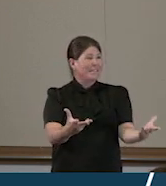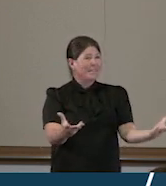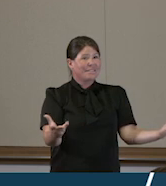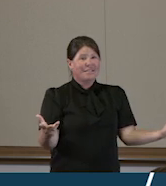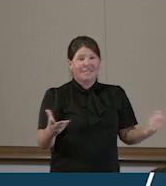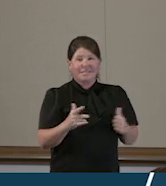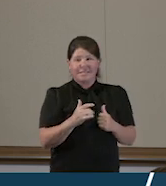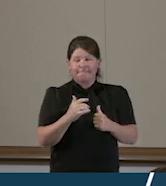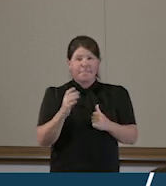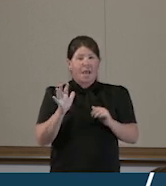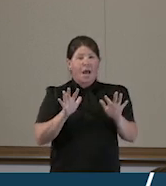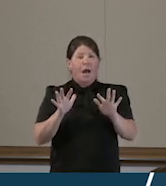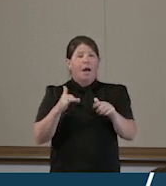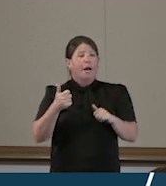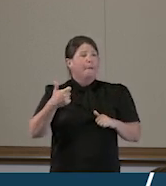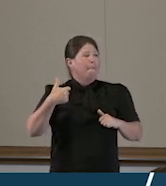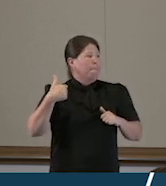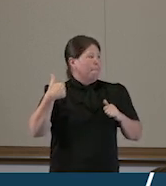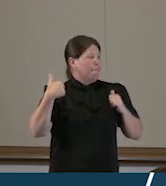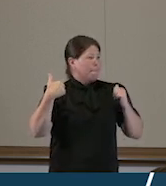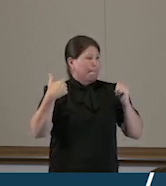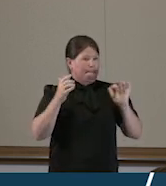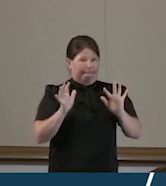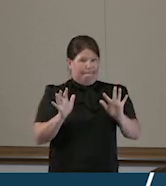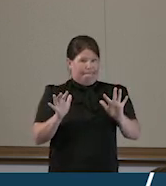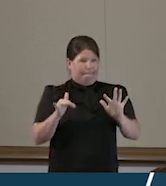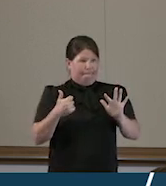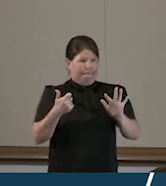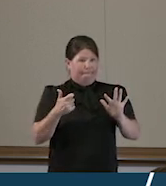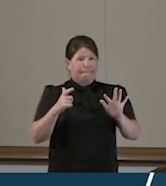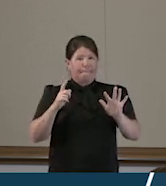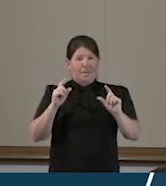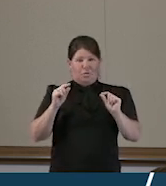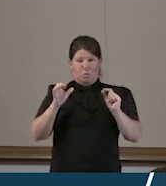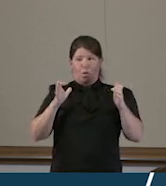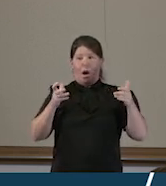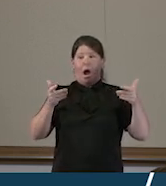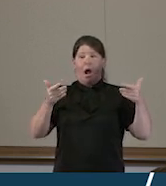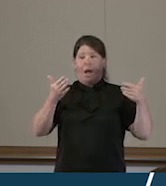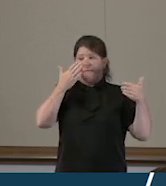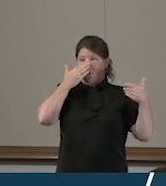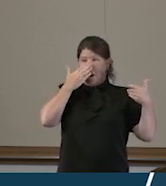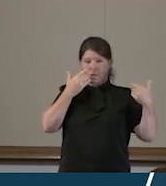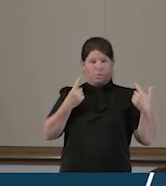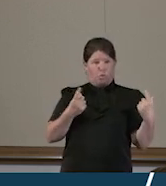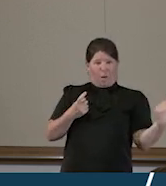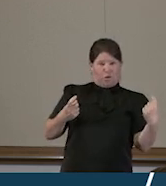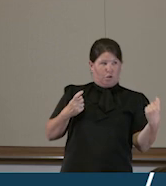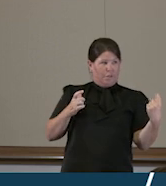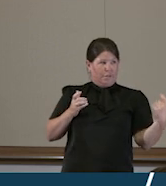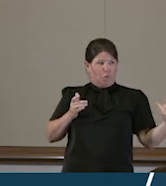Sure. I'm going to go front to back, right? So,